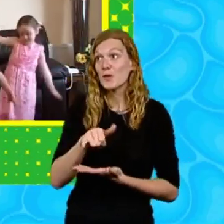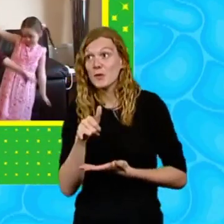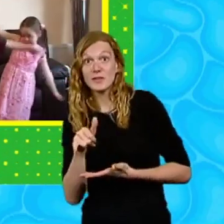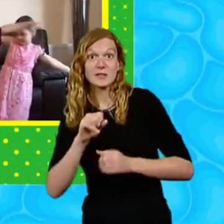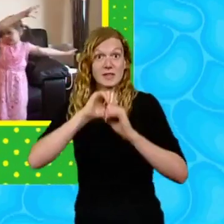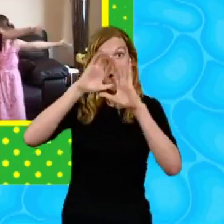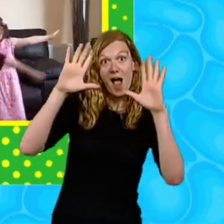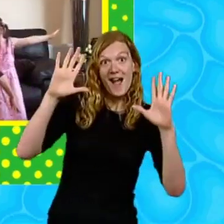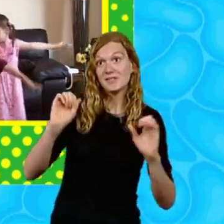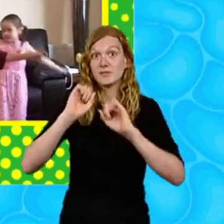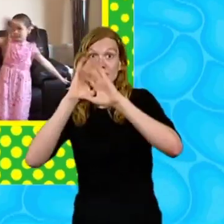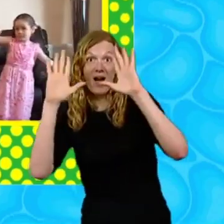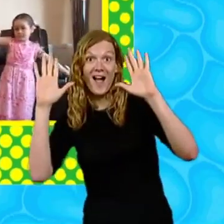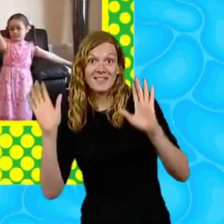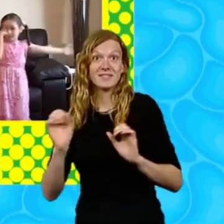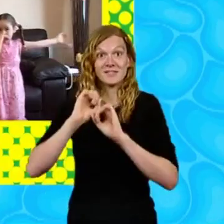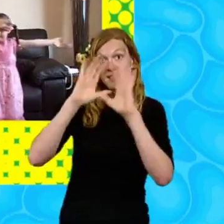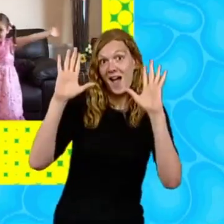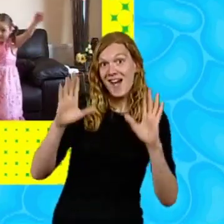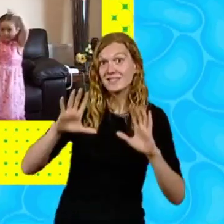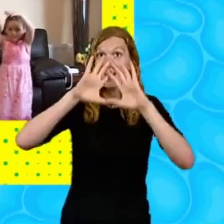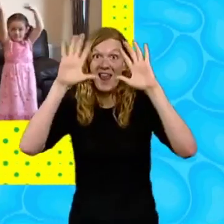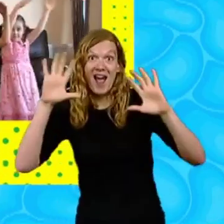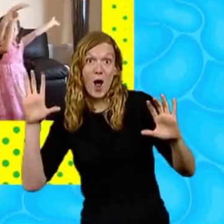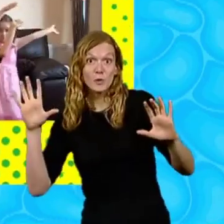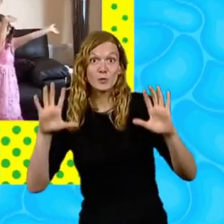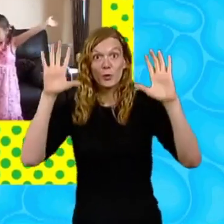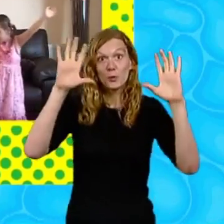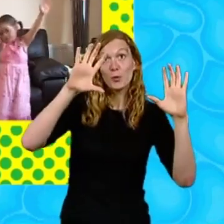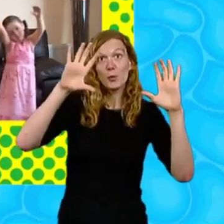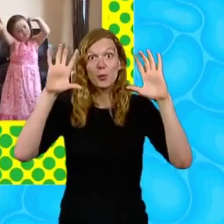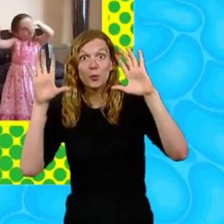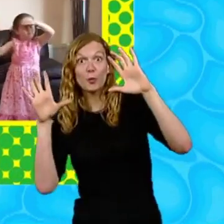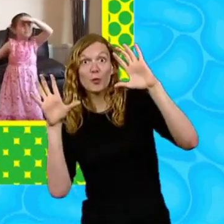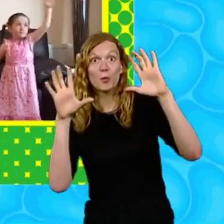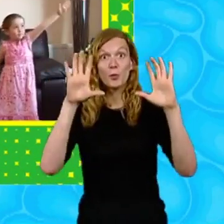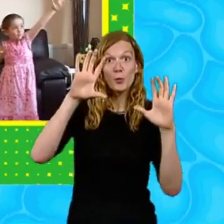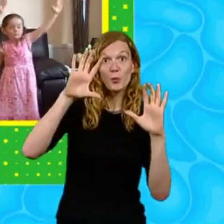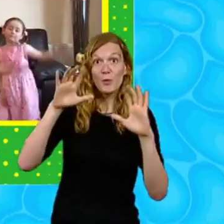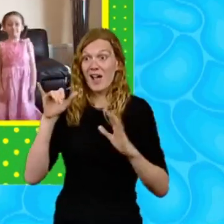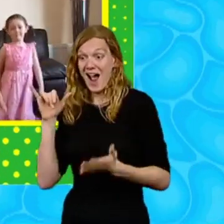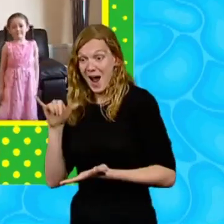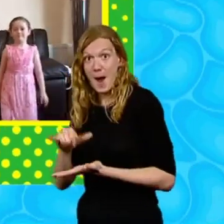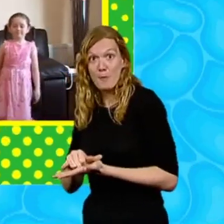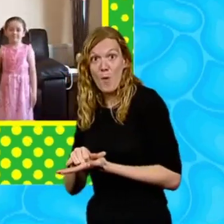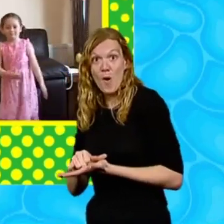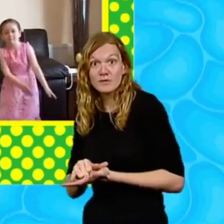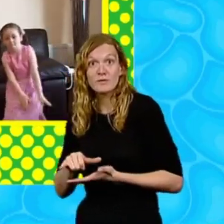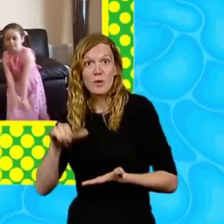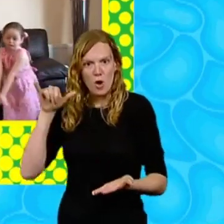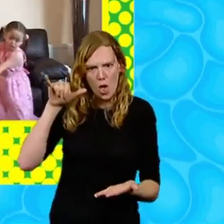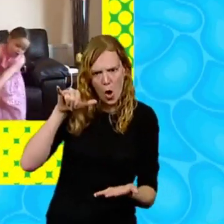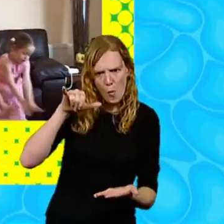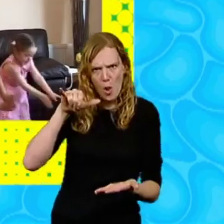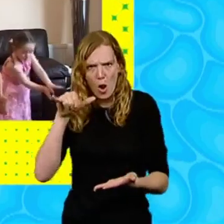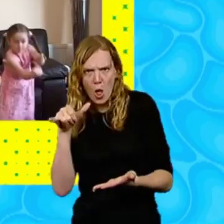sky, sky. You can watch the clouds go by at the airport. Flying